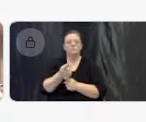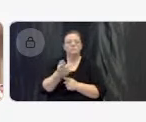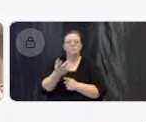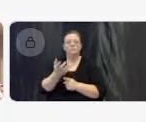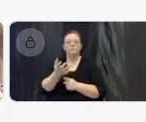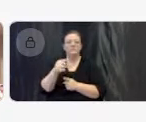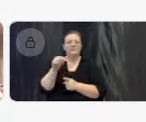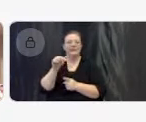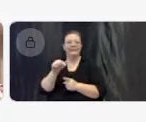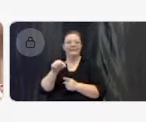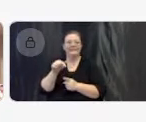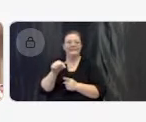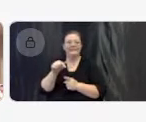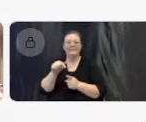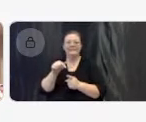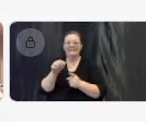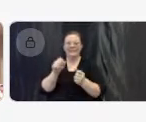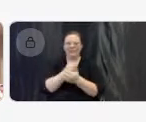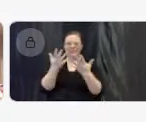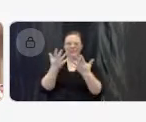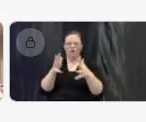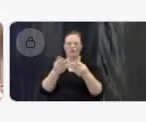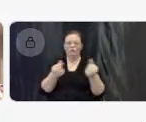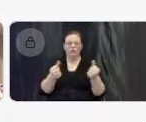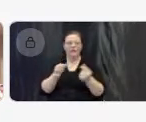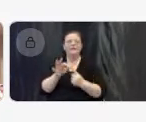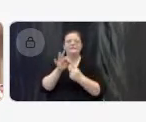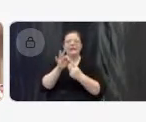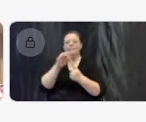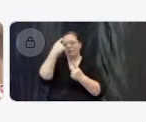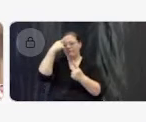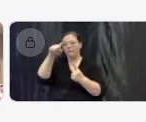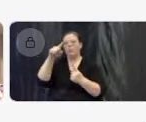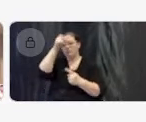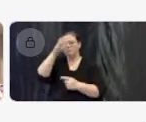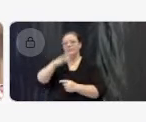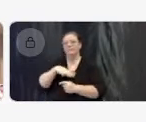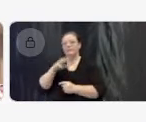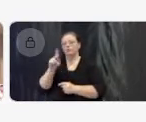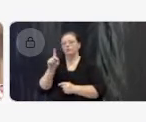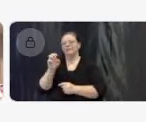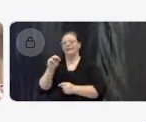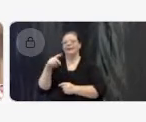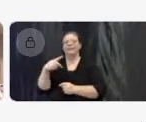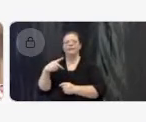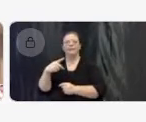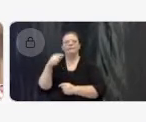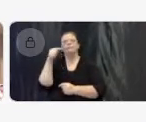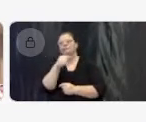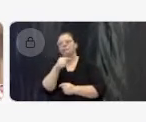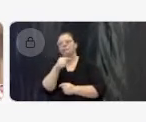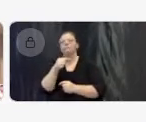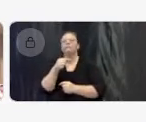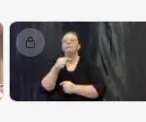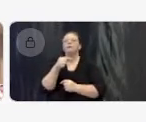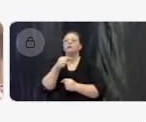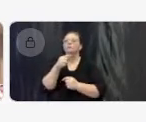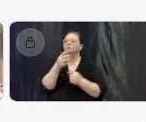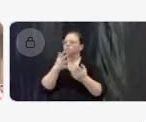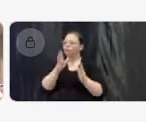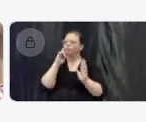this is all pretty much resolved with the exception of Mr. Kemp. Mr. Kemp is